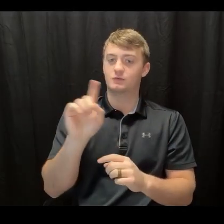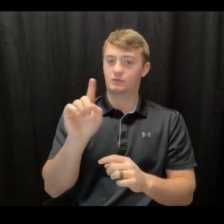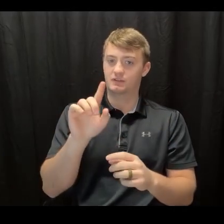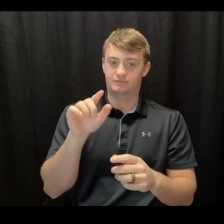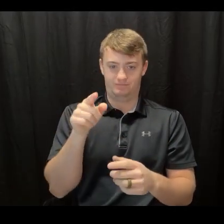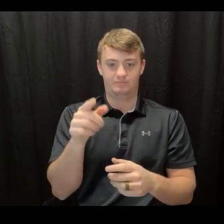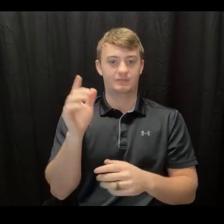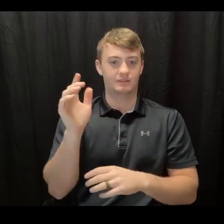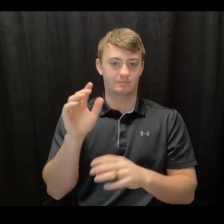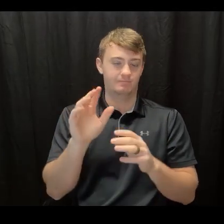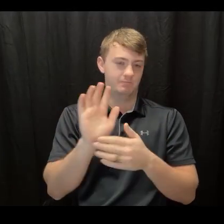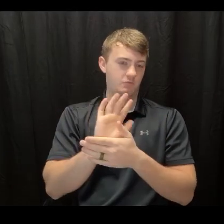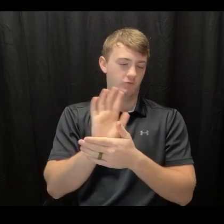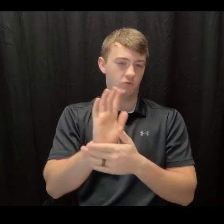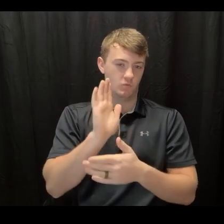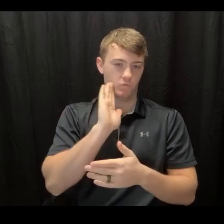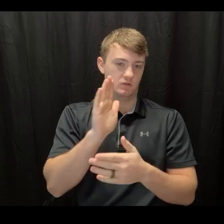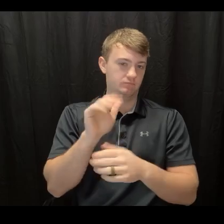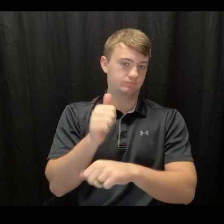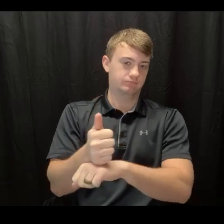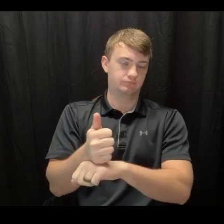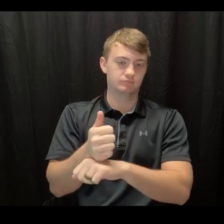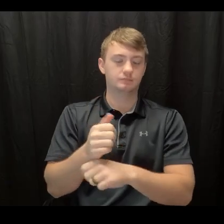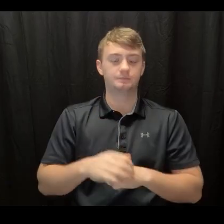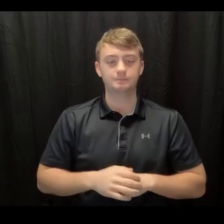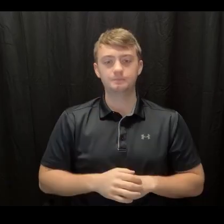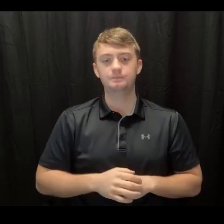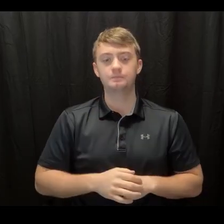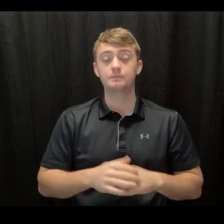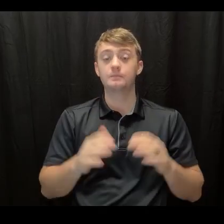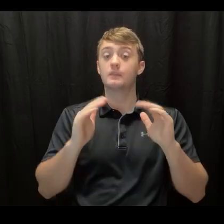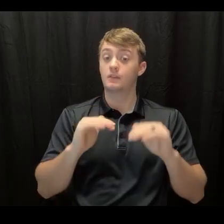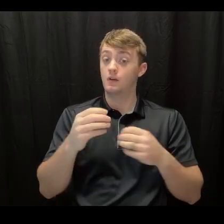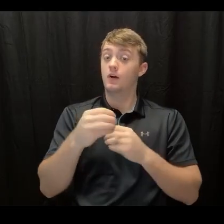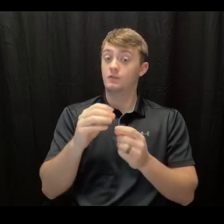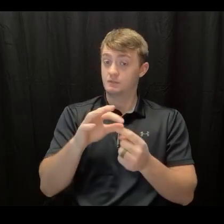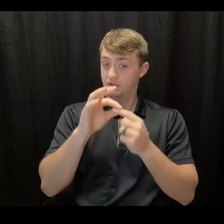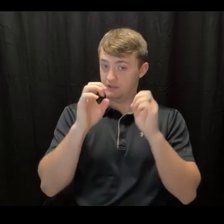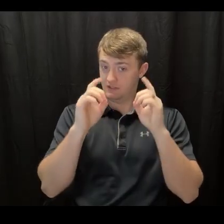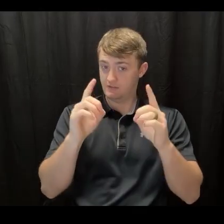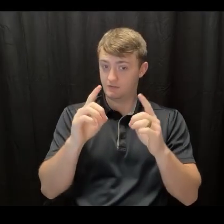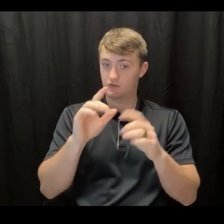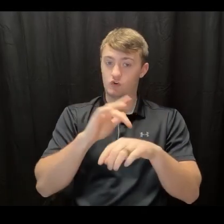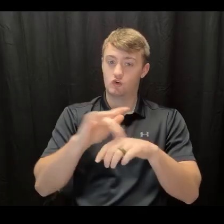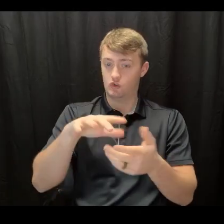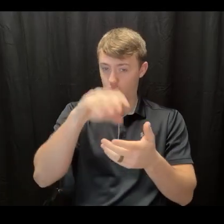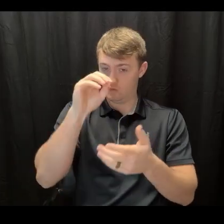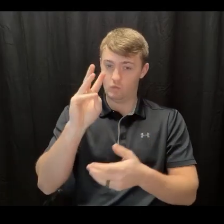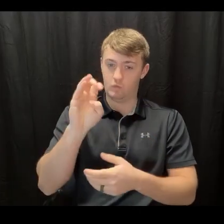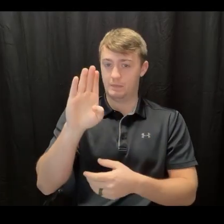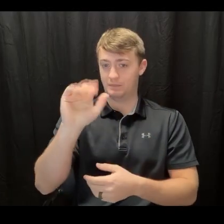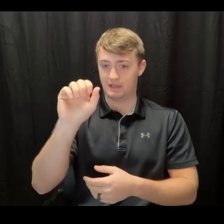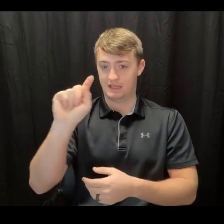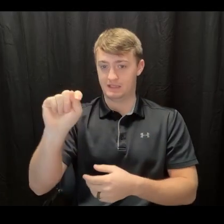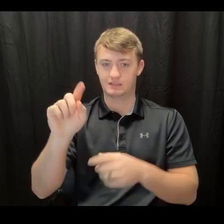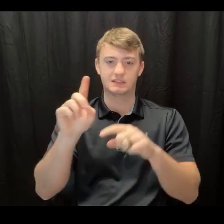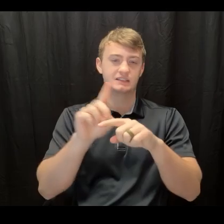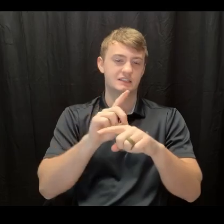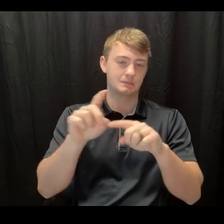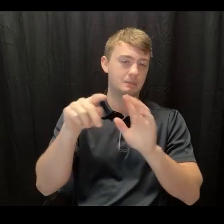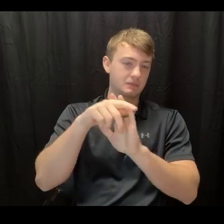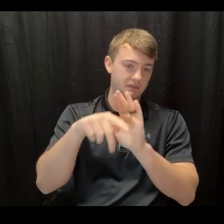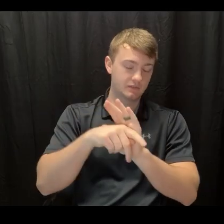this video will be housed. The Office of Special Education and Early Learning webcast, the